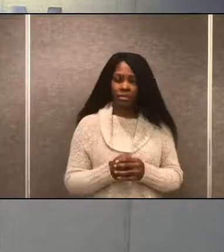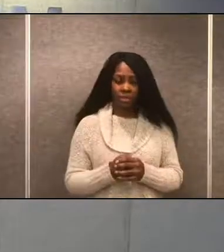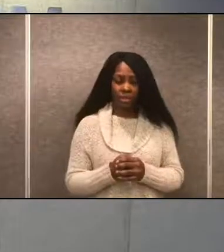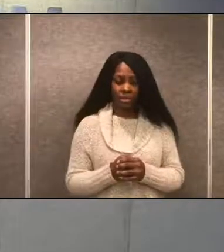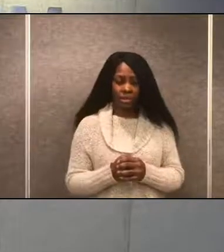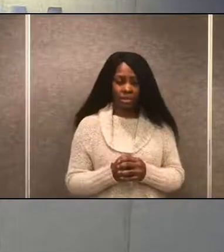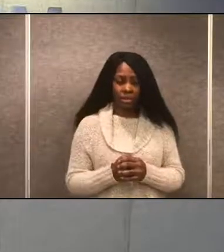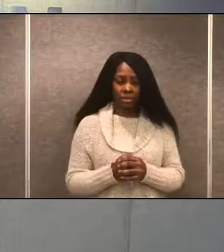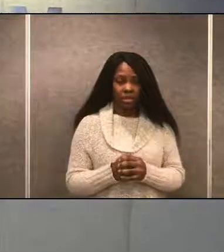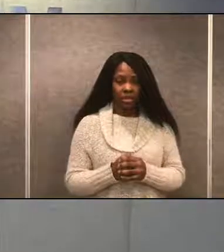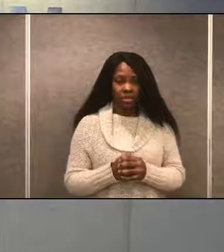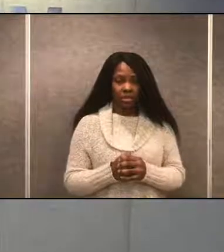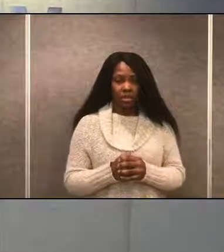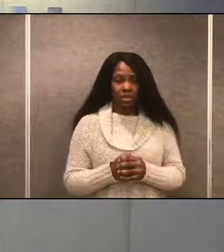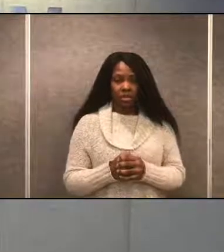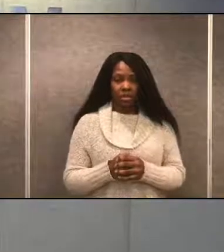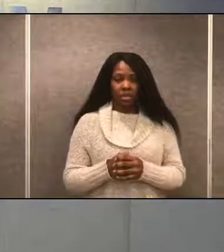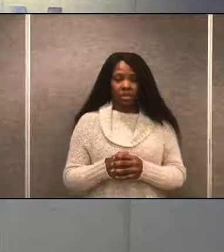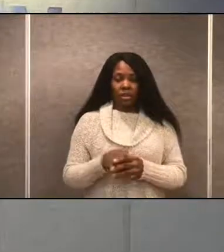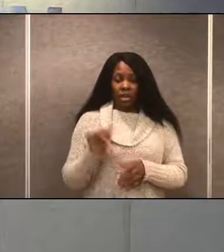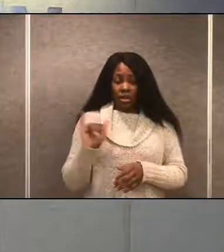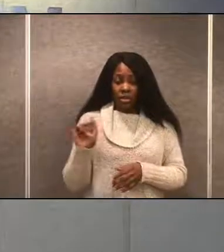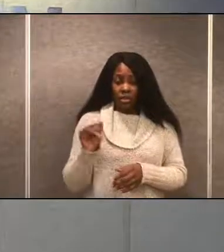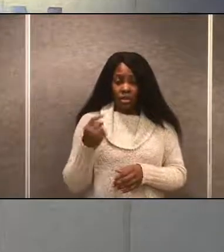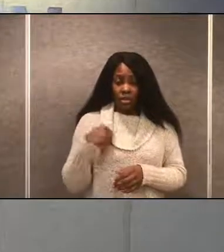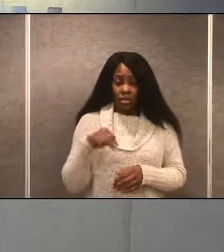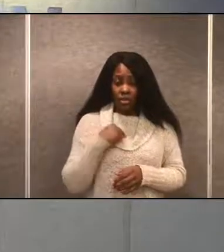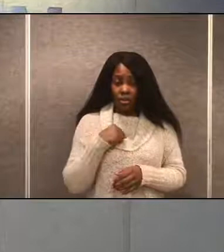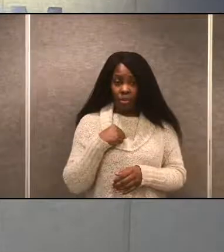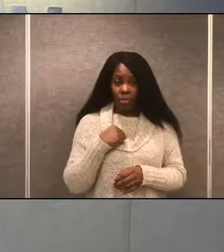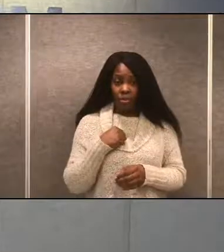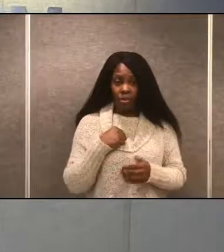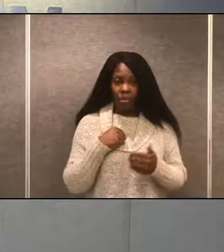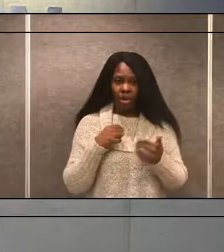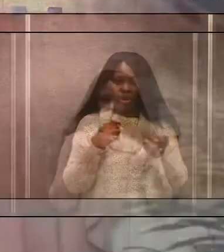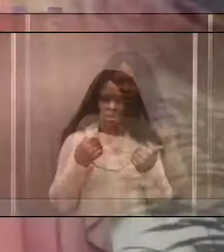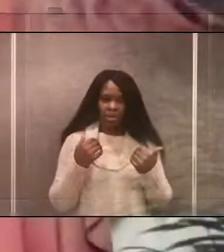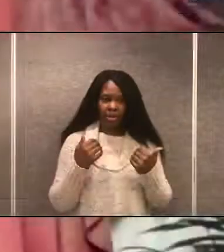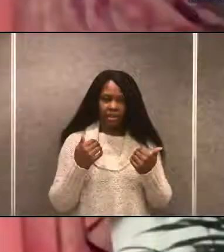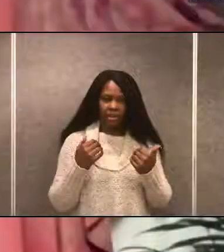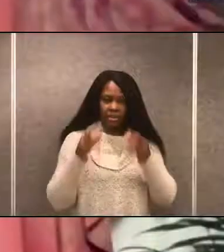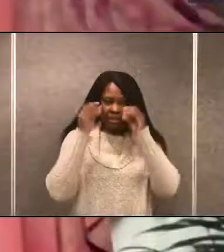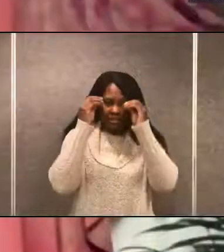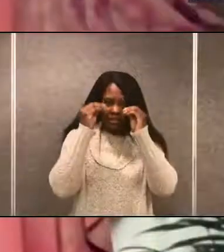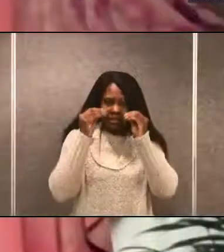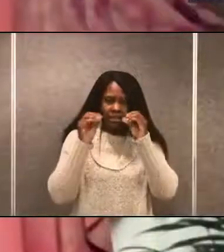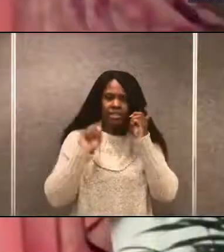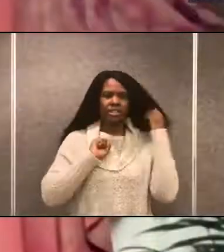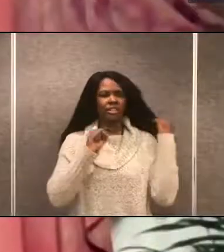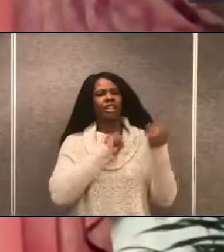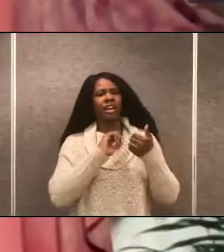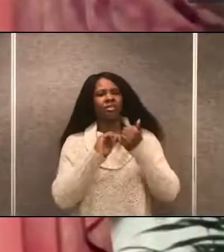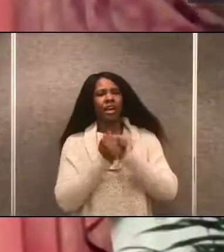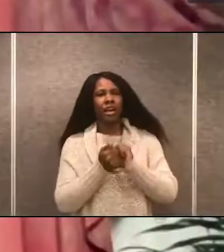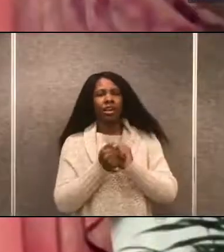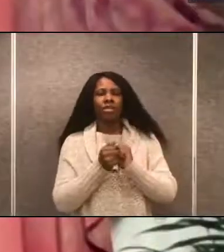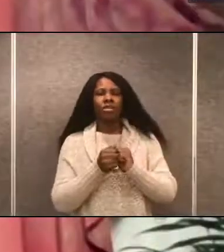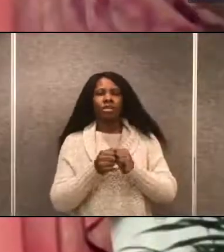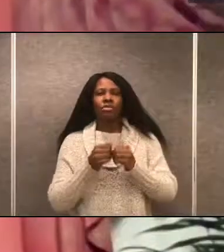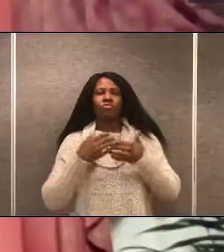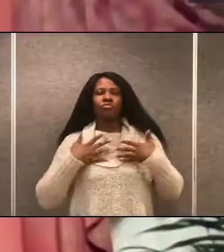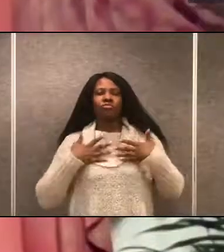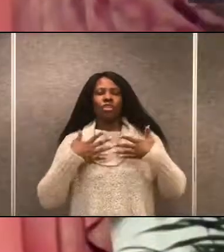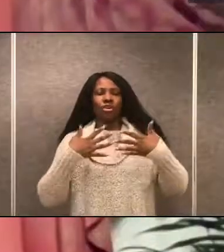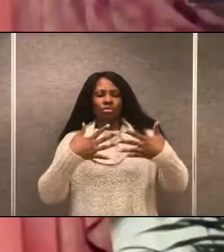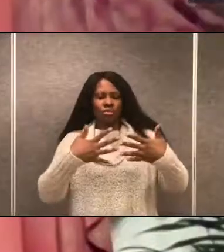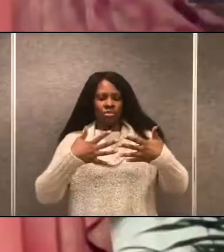Harvest. No, I'm also saying we also do the mindfulness for our staff as well. We teach them the breathing techniques and all of those things as